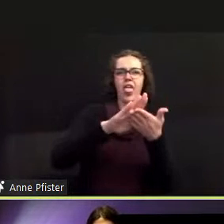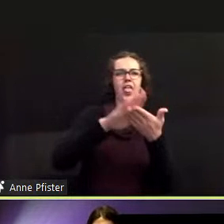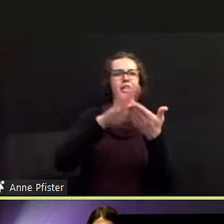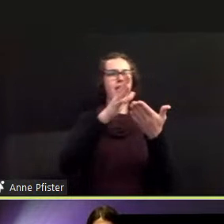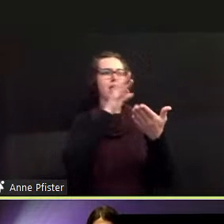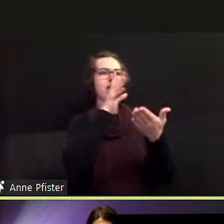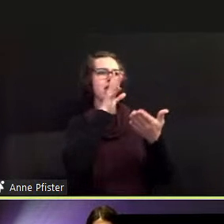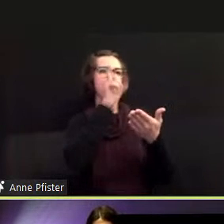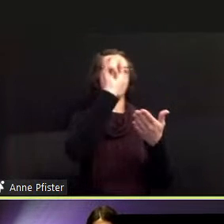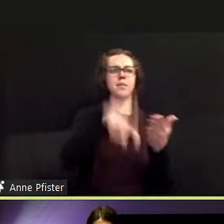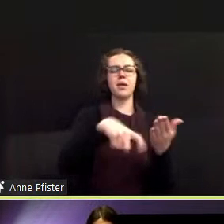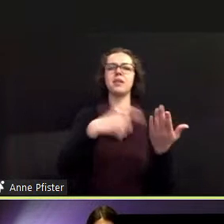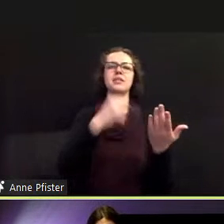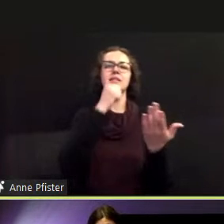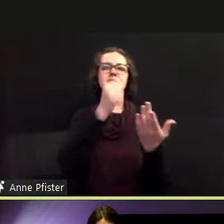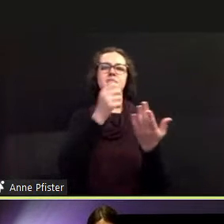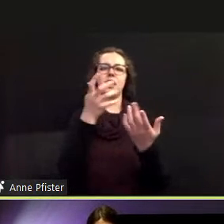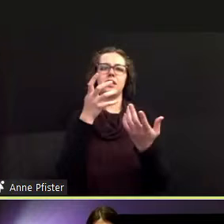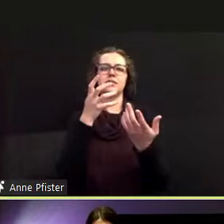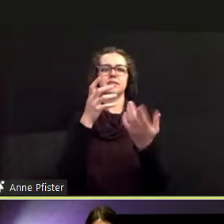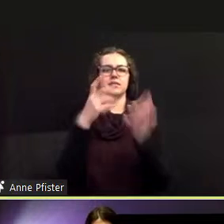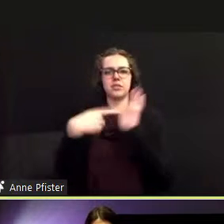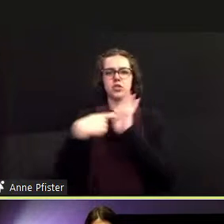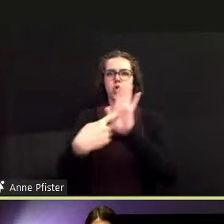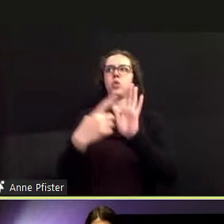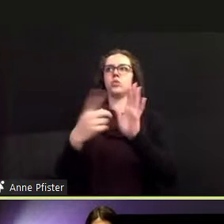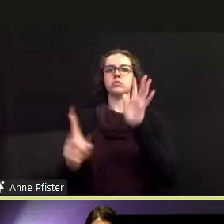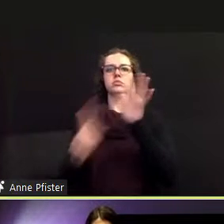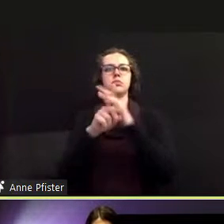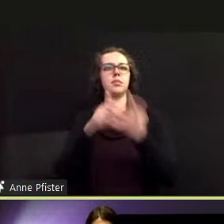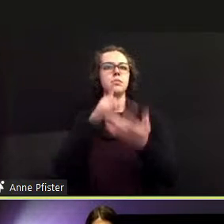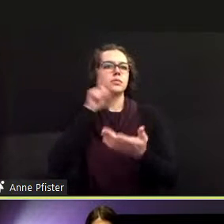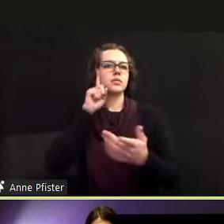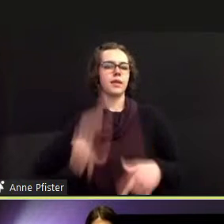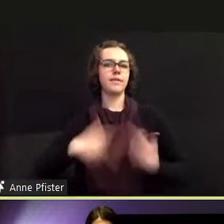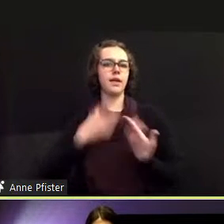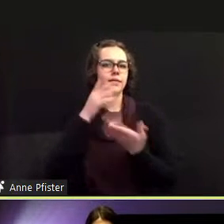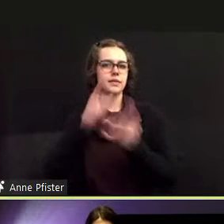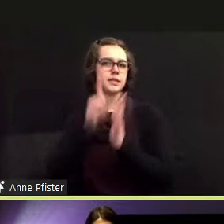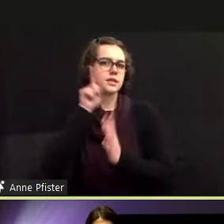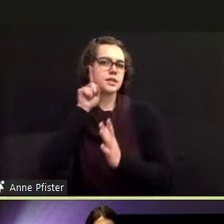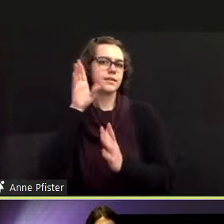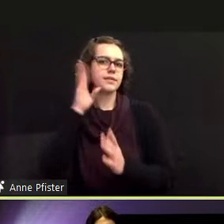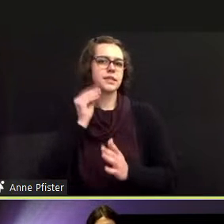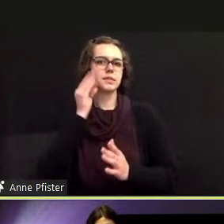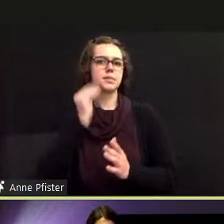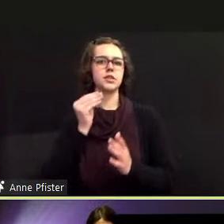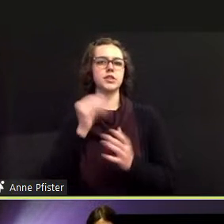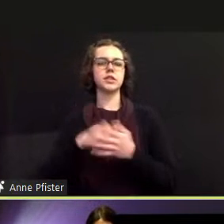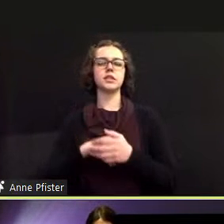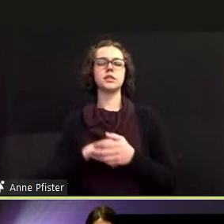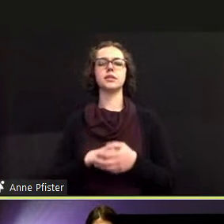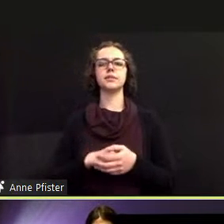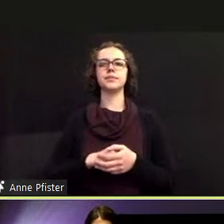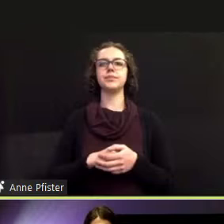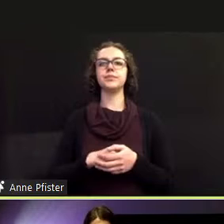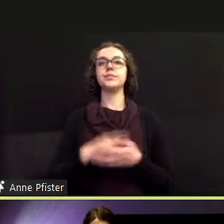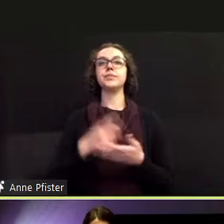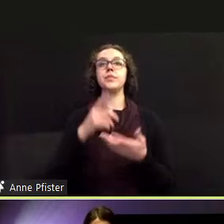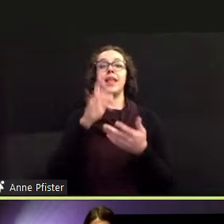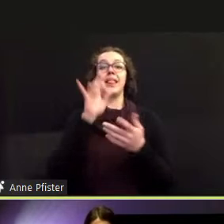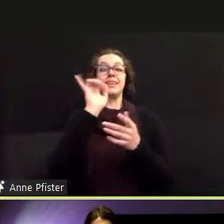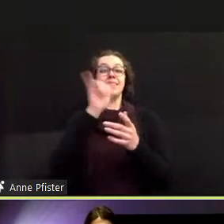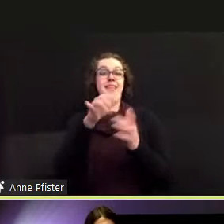lived realities of deaf lives, which involve interaction with multiple semiotic codes and linguistic competencies across the lifespan. And in making